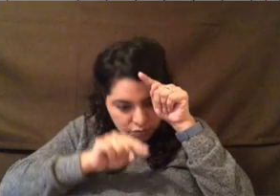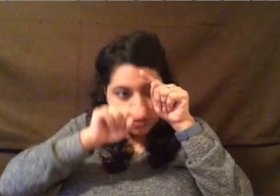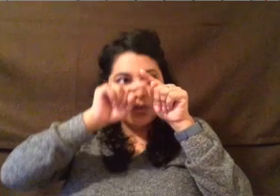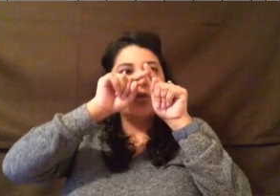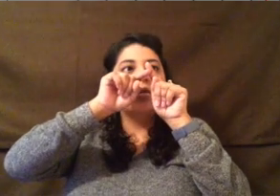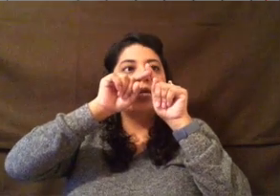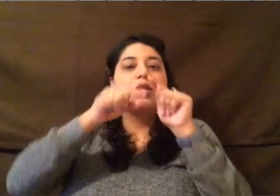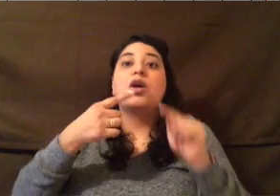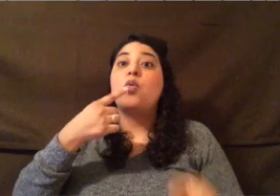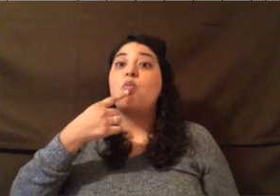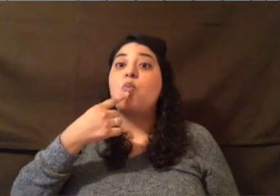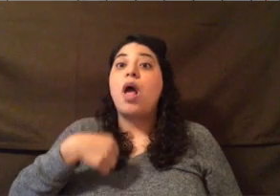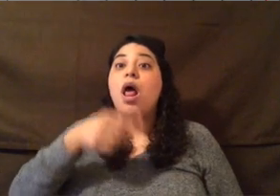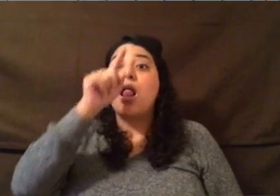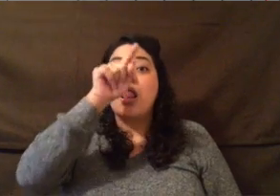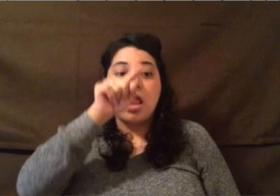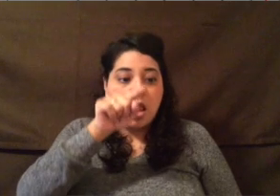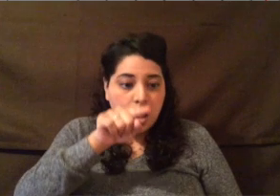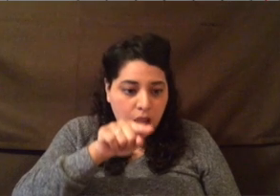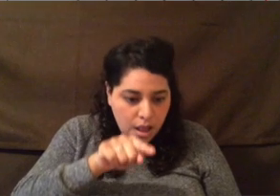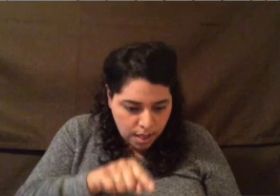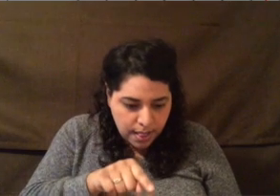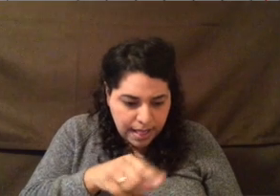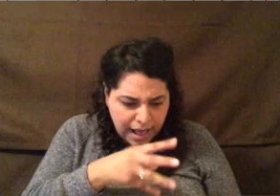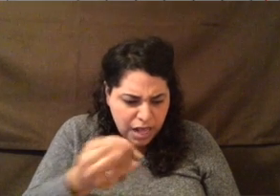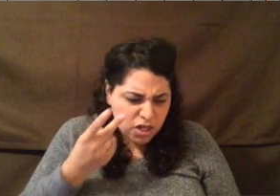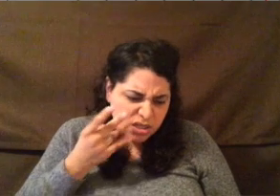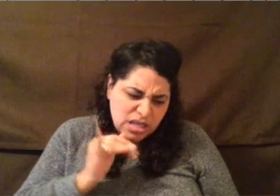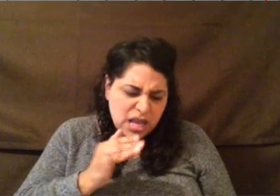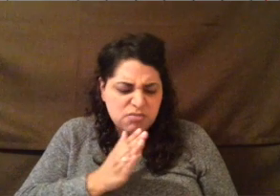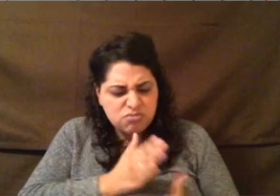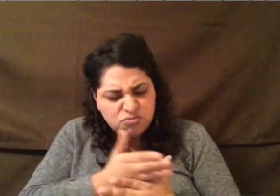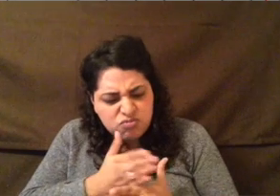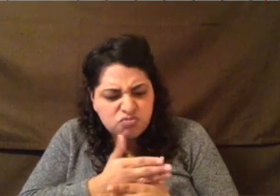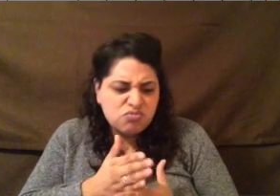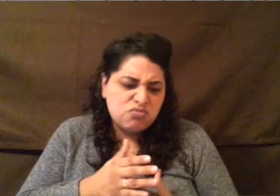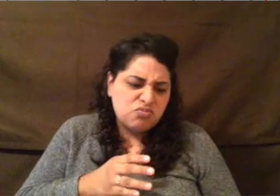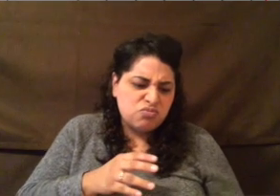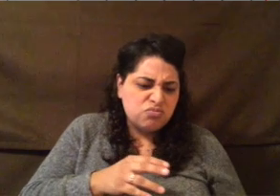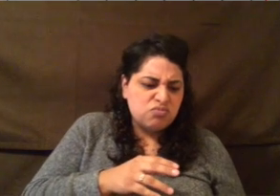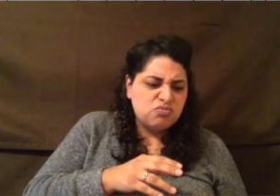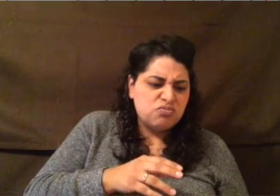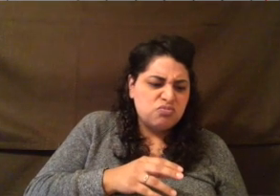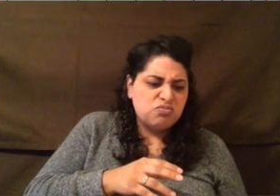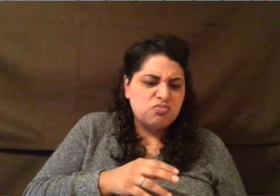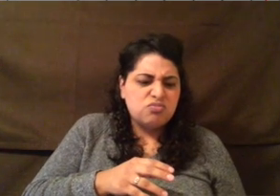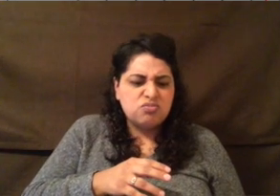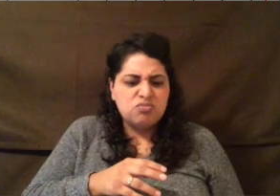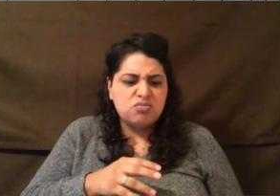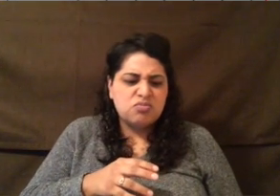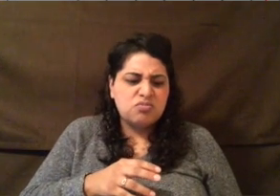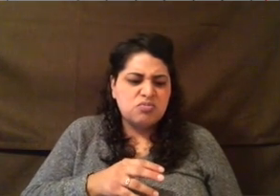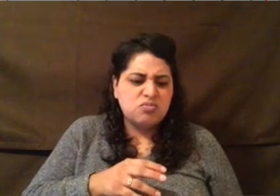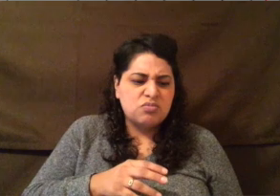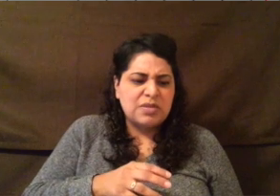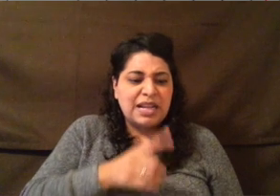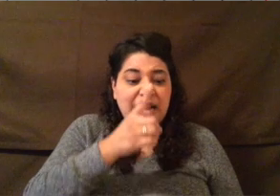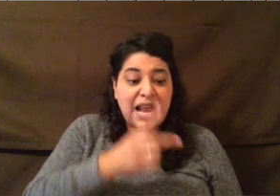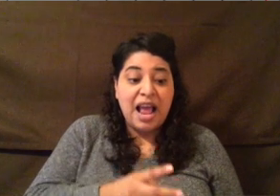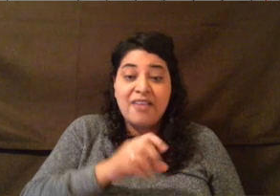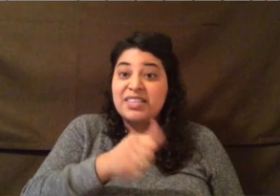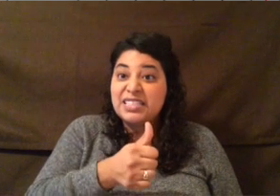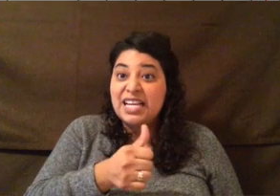line all the way down. And it looks like the number of plants is jumping by groups of 10. So I know half of 10 is